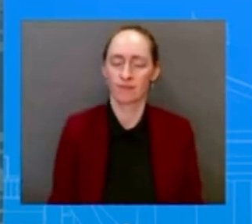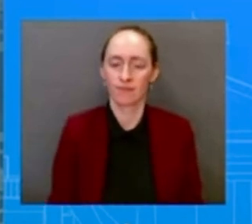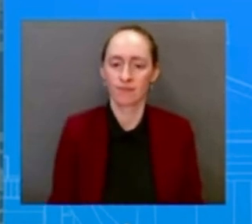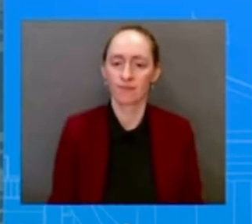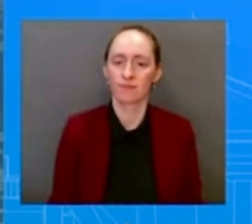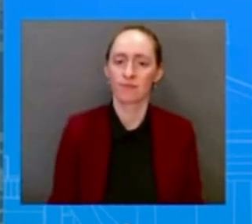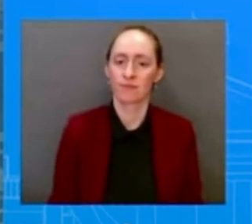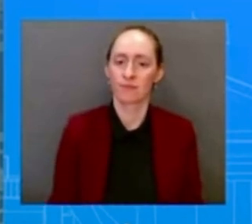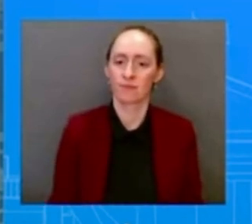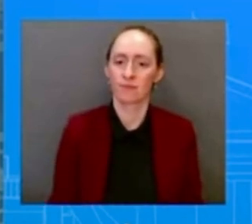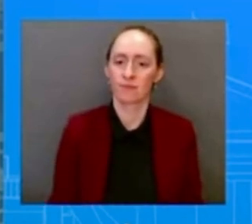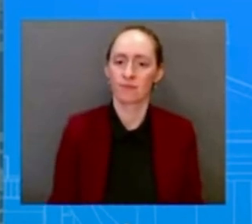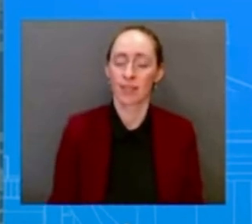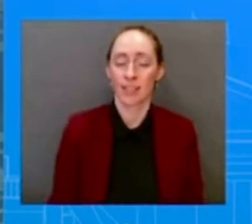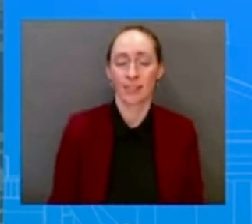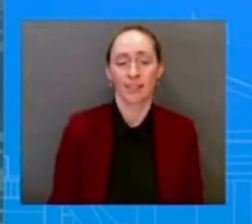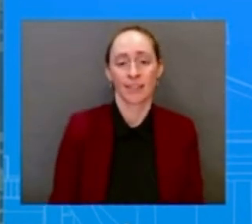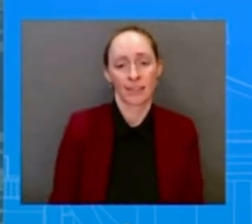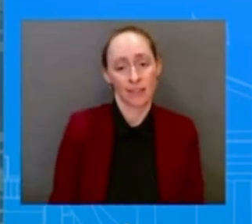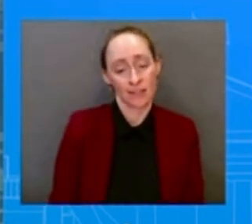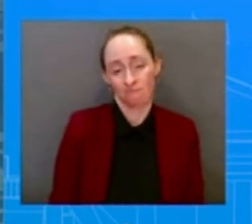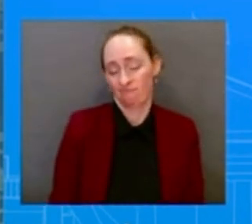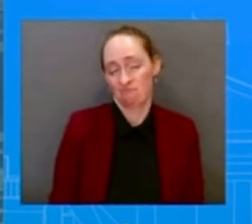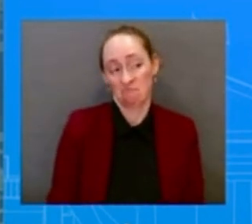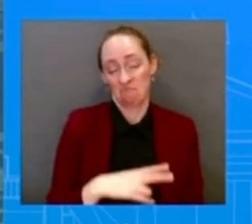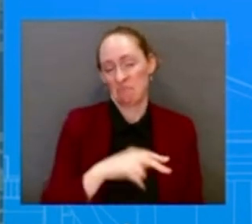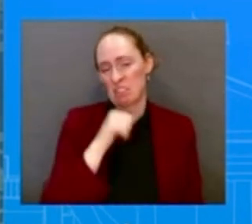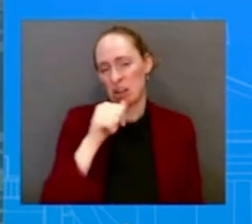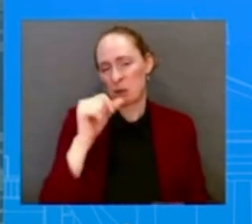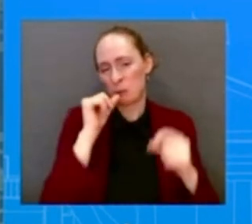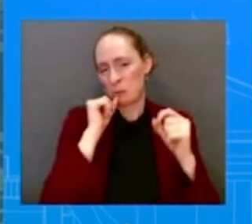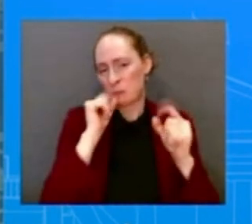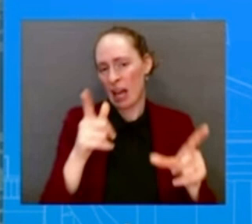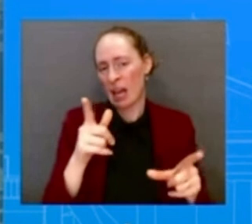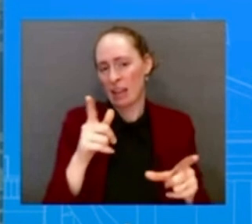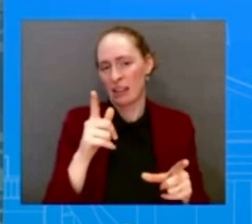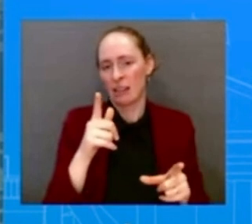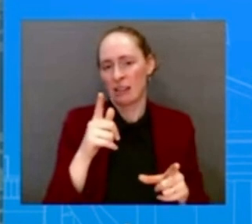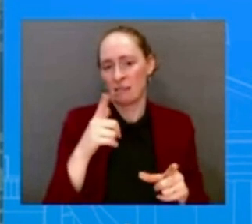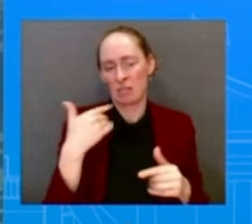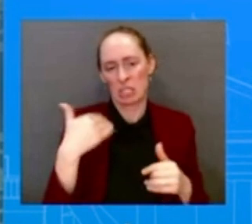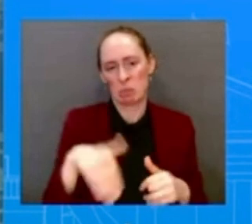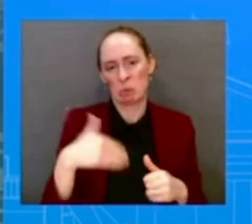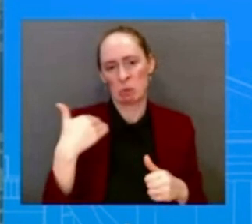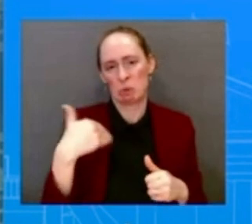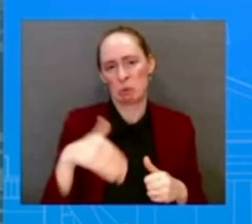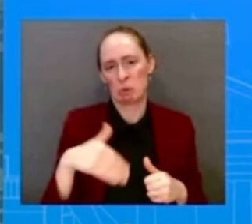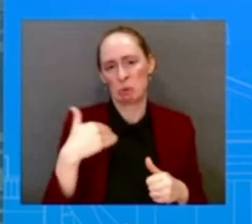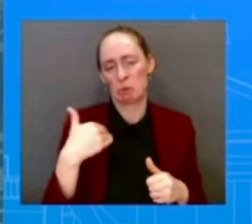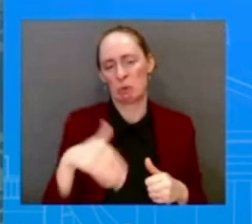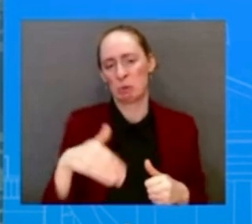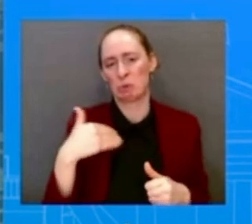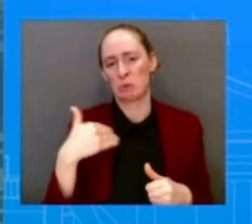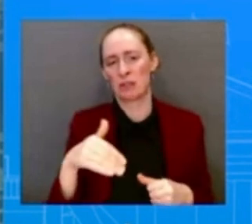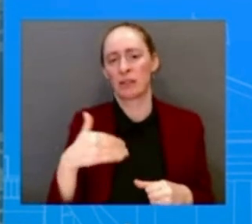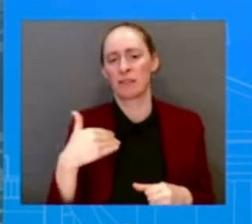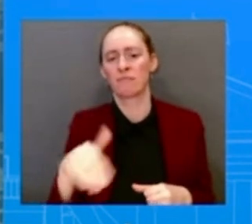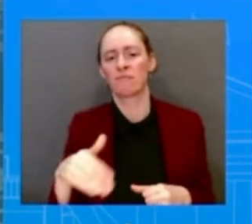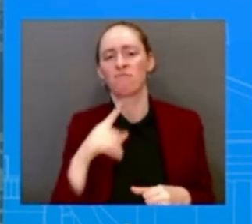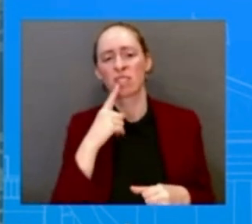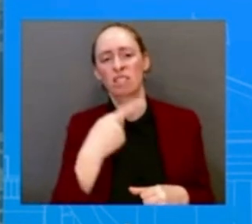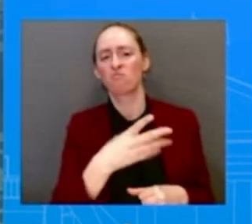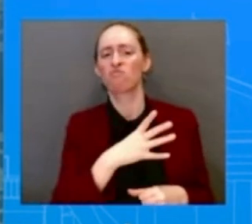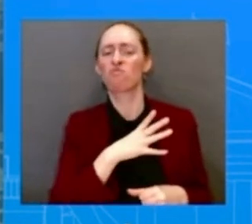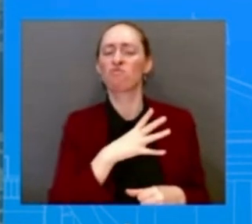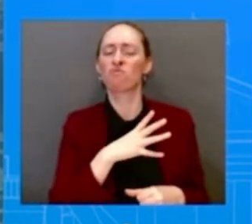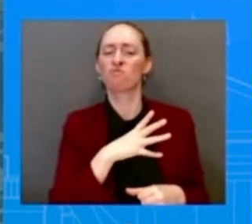cap, and it just shows you the lengths to which he's willing to use resources like energy as a weapon. What the United